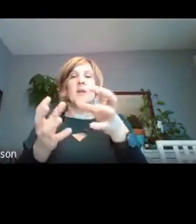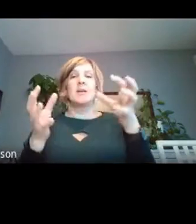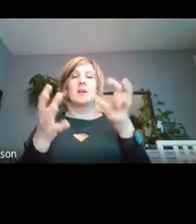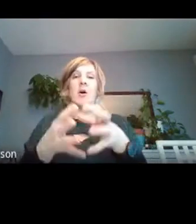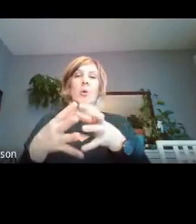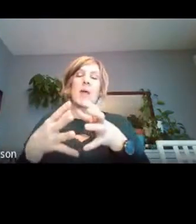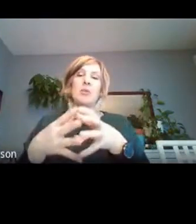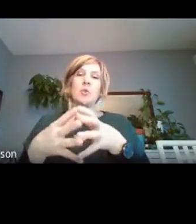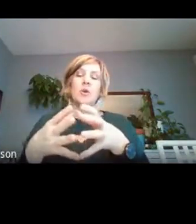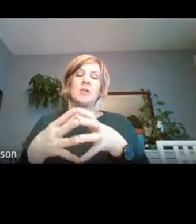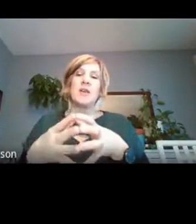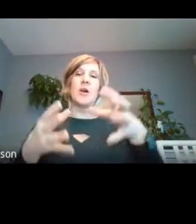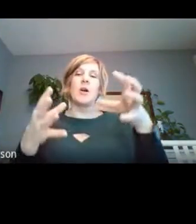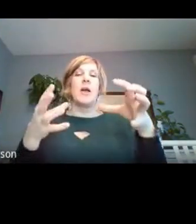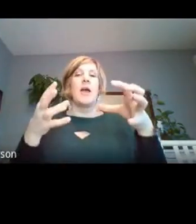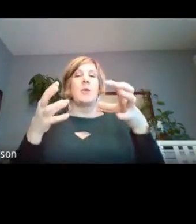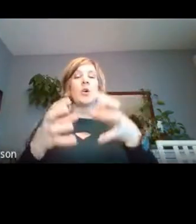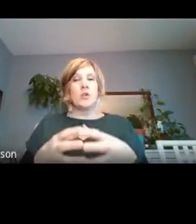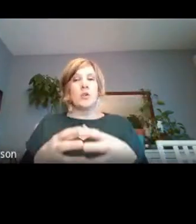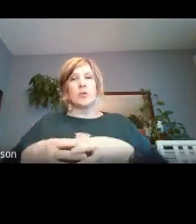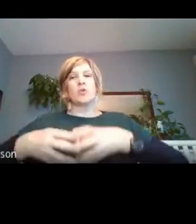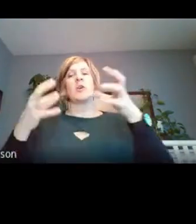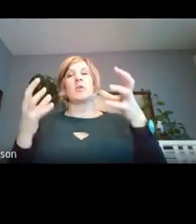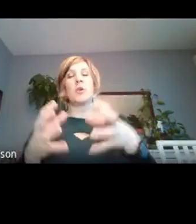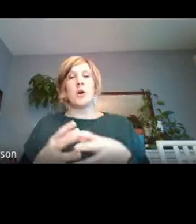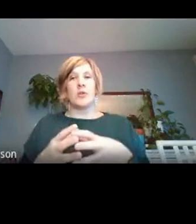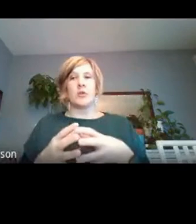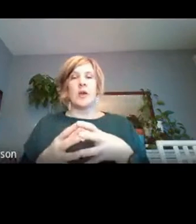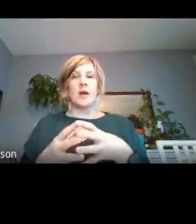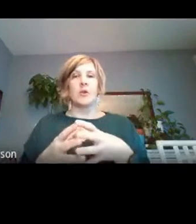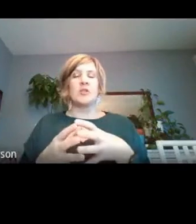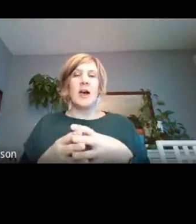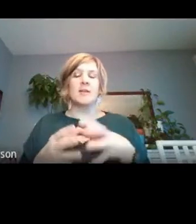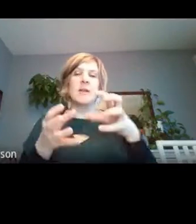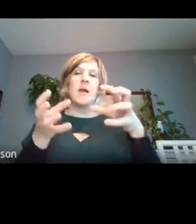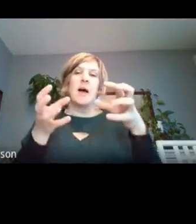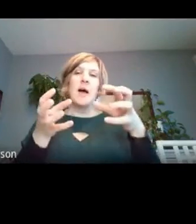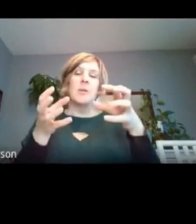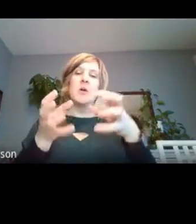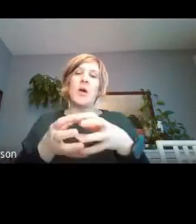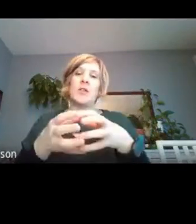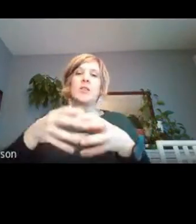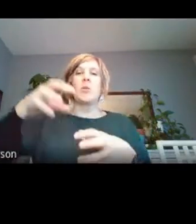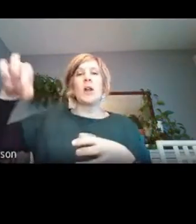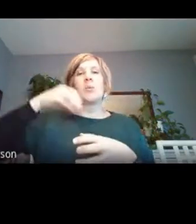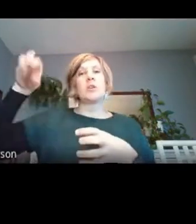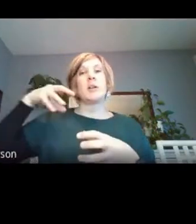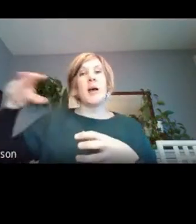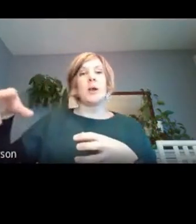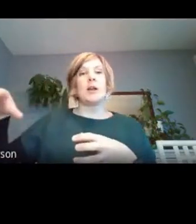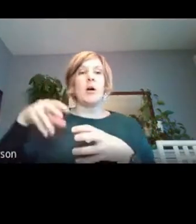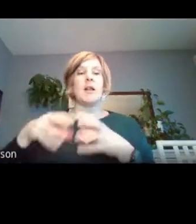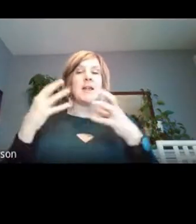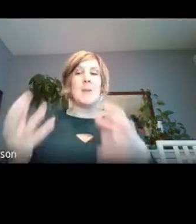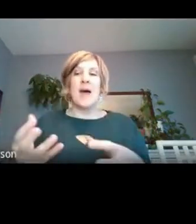because they're all able to work together and work on those social skills work on those uh those tasks um in a way that they weren't able to